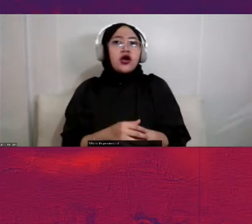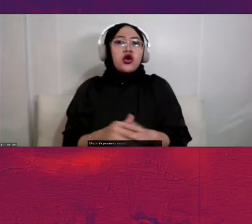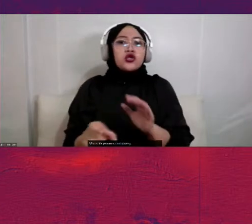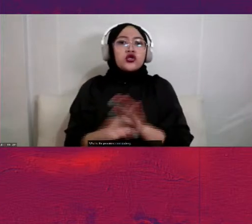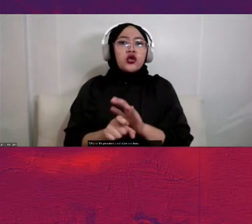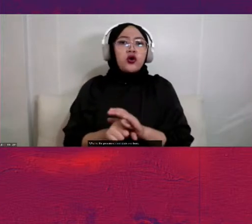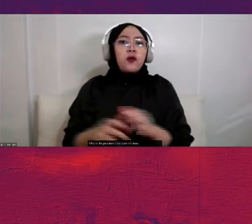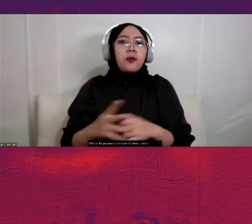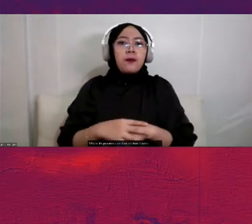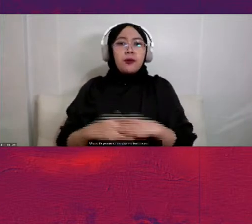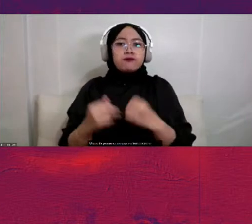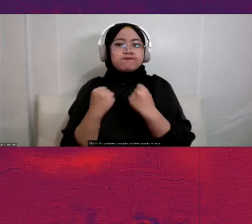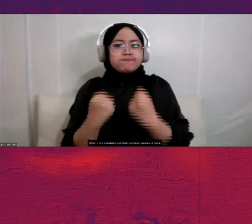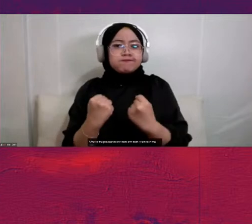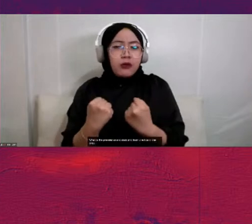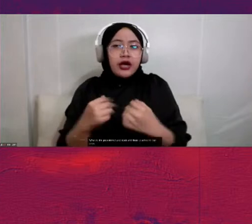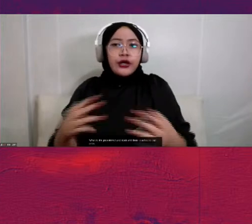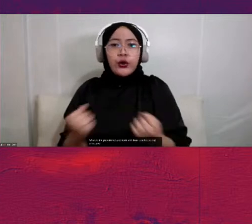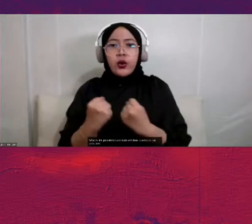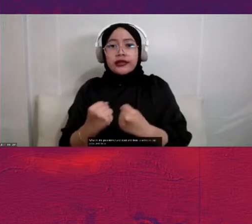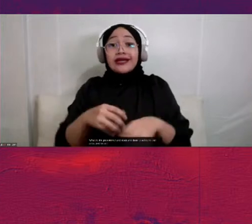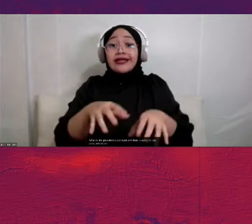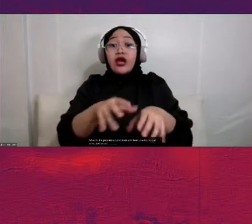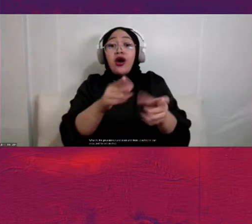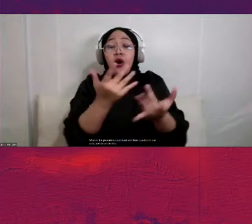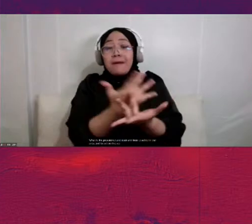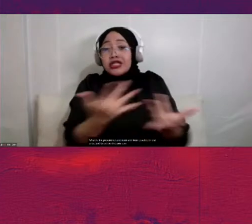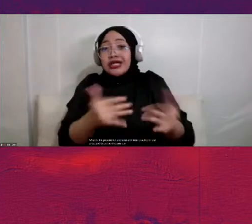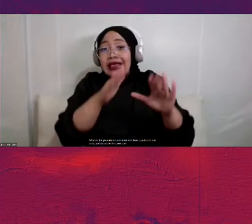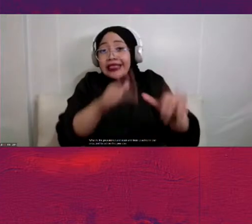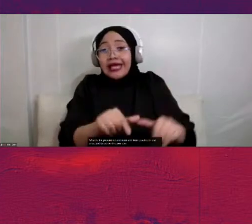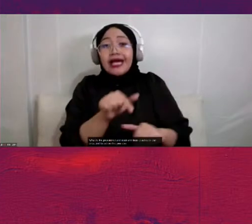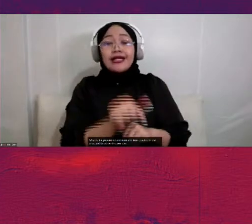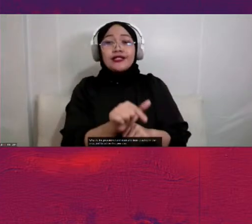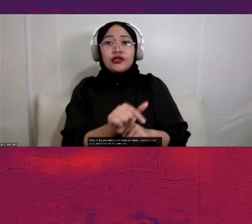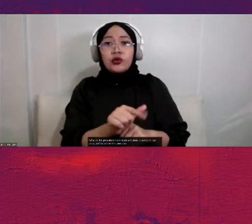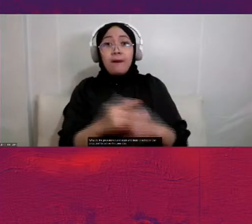slash and burn practice in the area, and based on this, you can